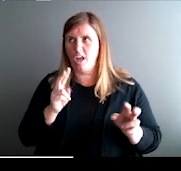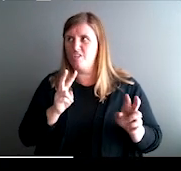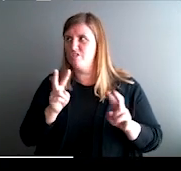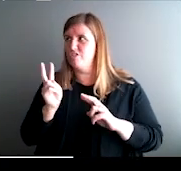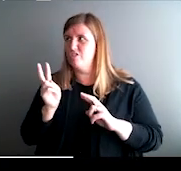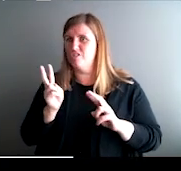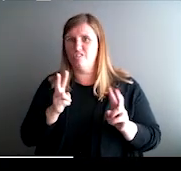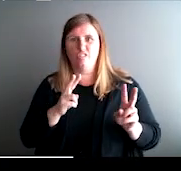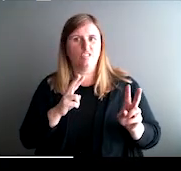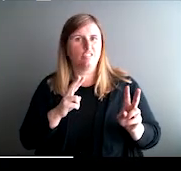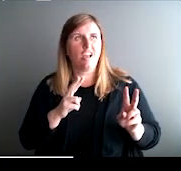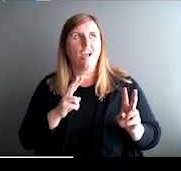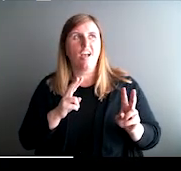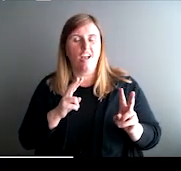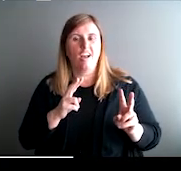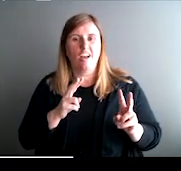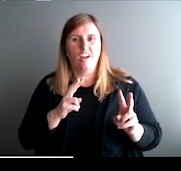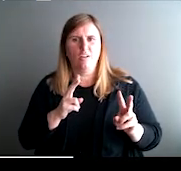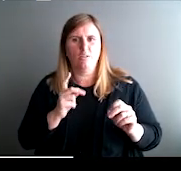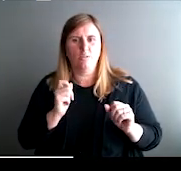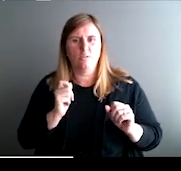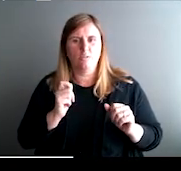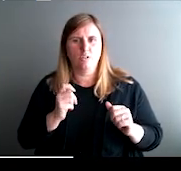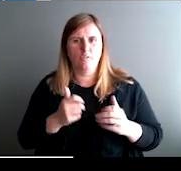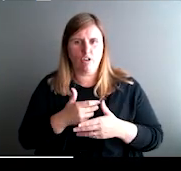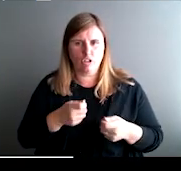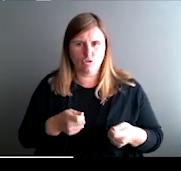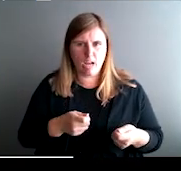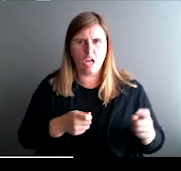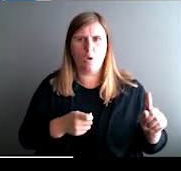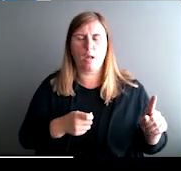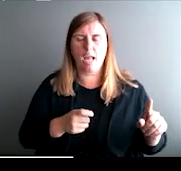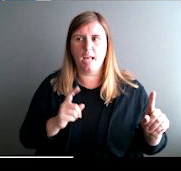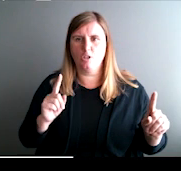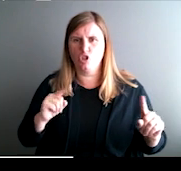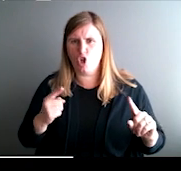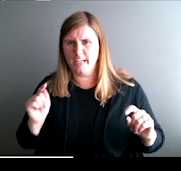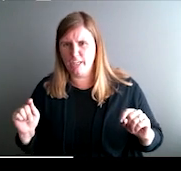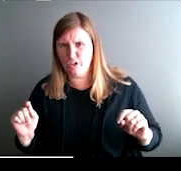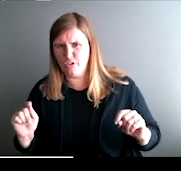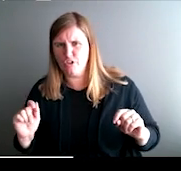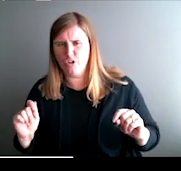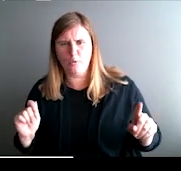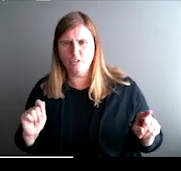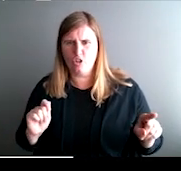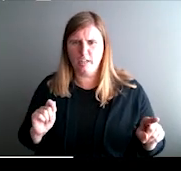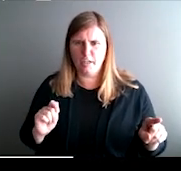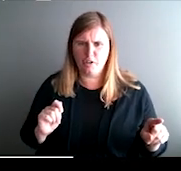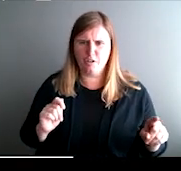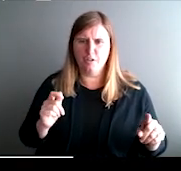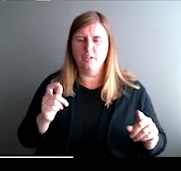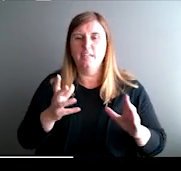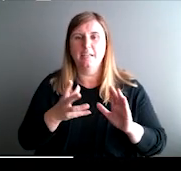You watch them for a minute and you figure out, oh, do I get a fresh tray? Do I do this? Do I start here? Imitation is